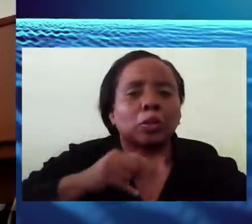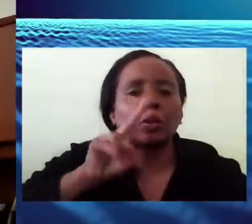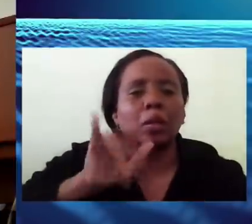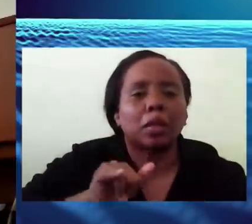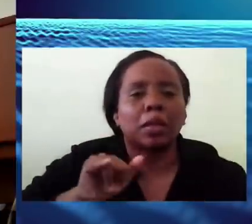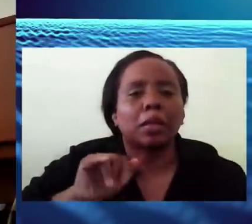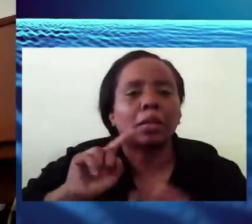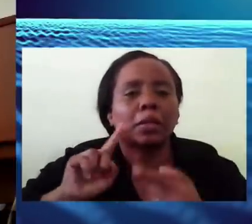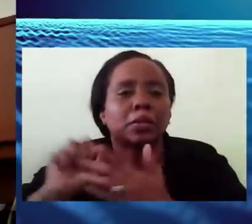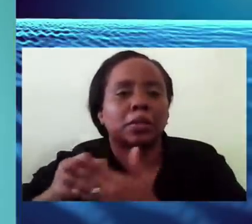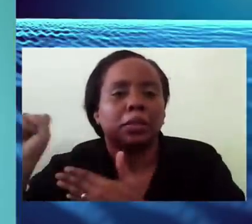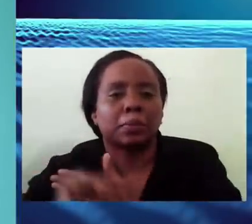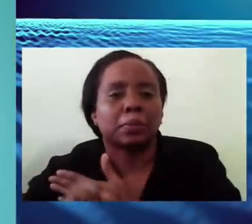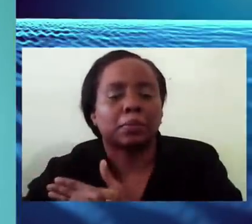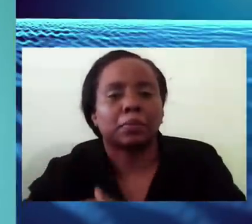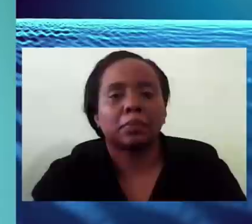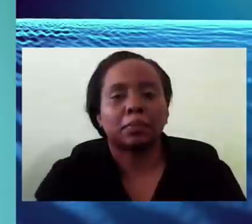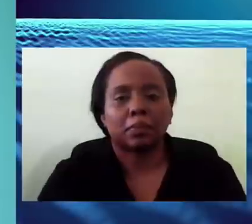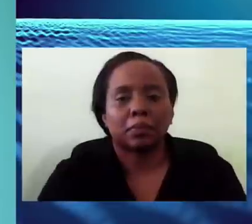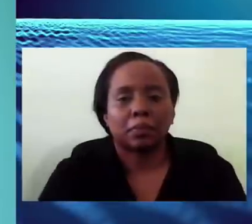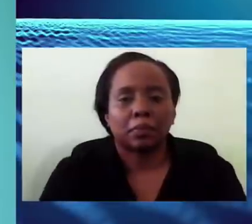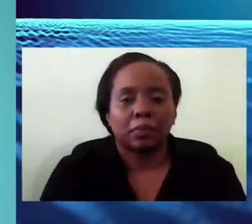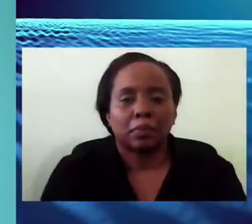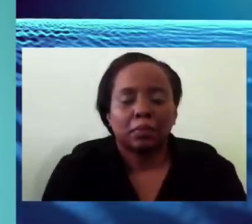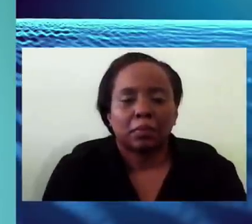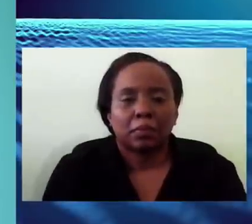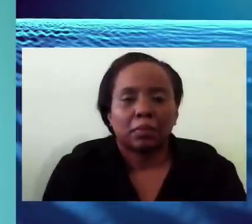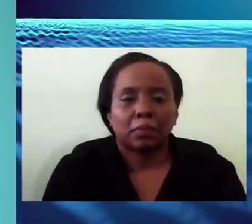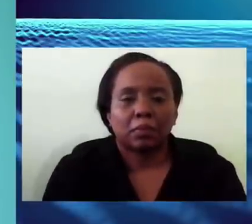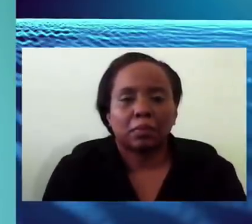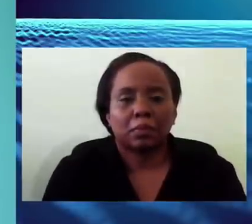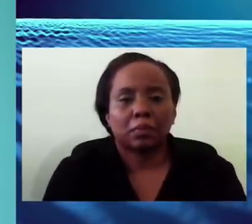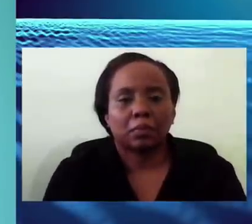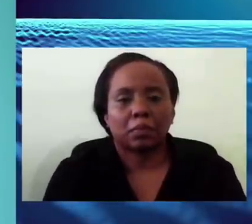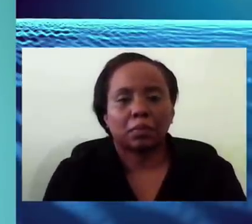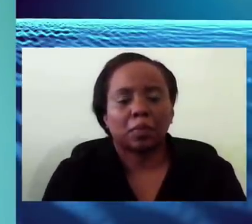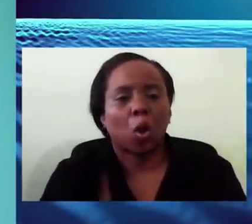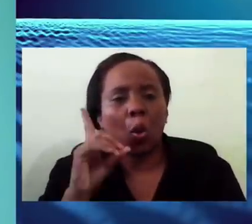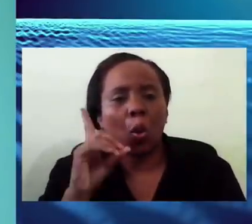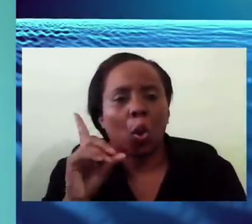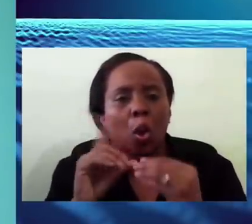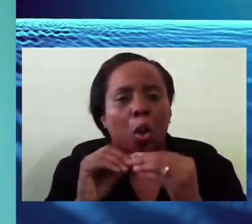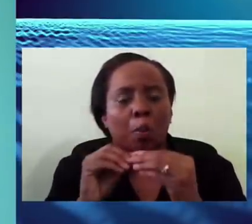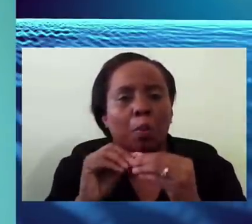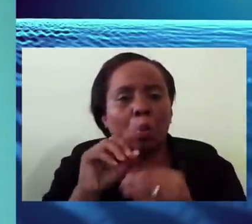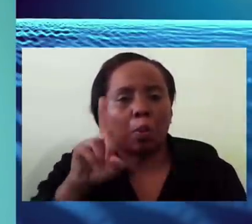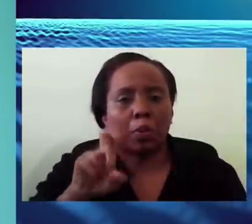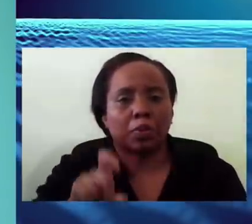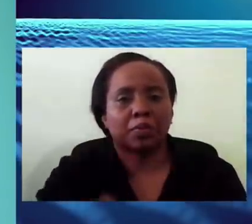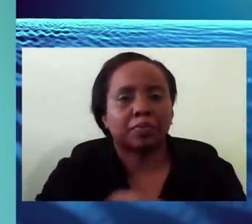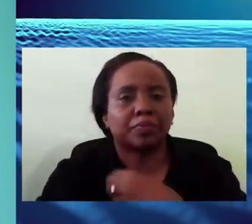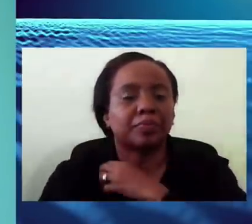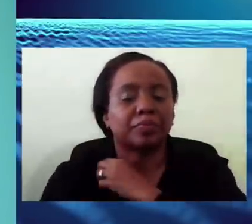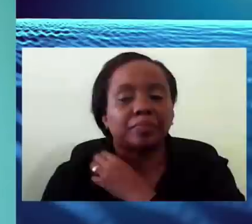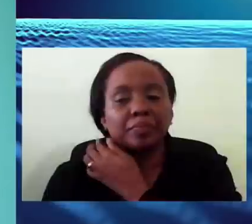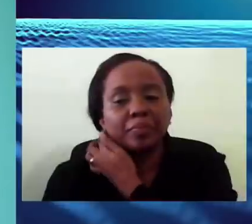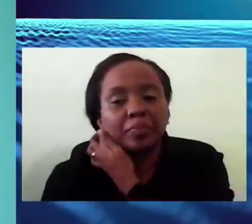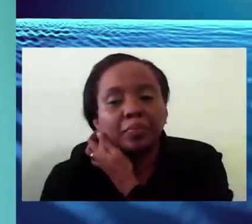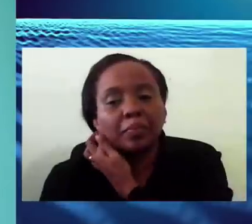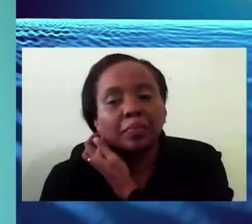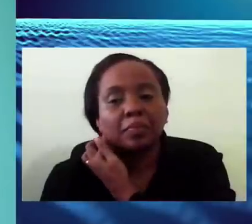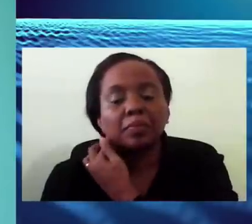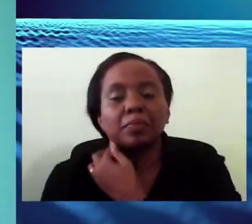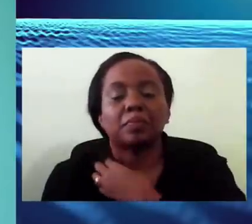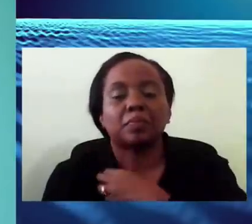September. And a quick follow-up question, Minister. Are we any closer to yet developing an IT framework